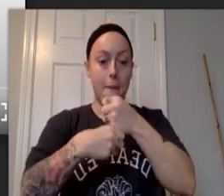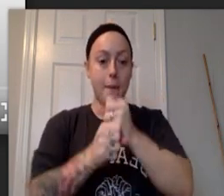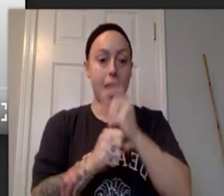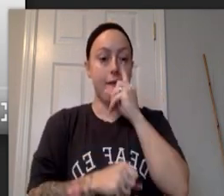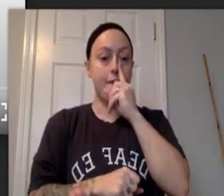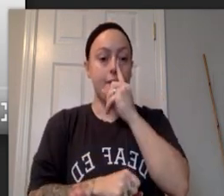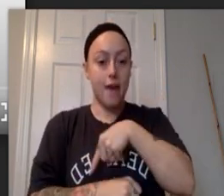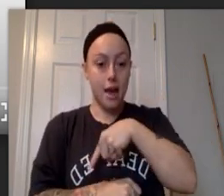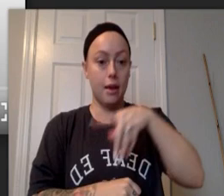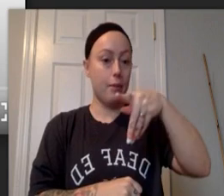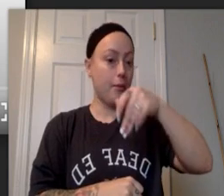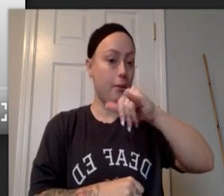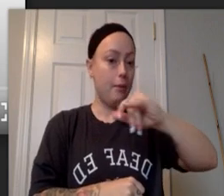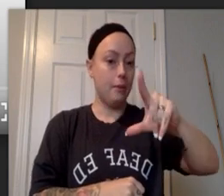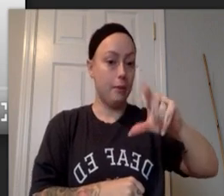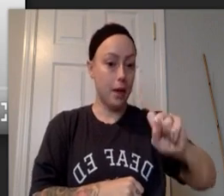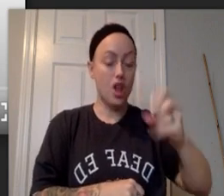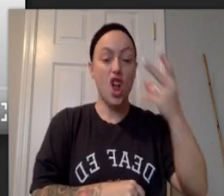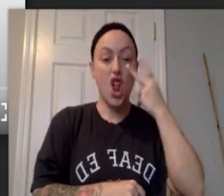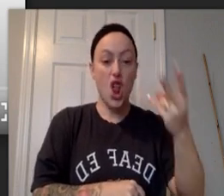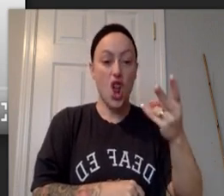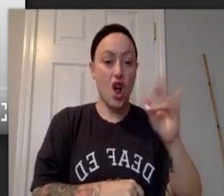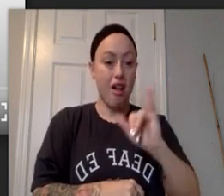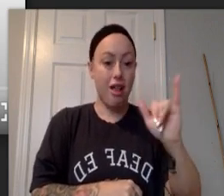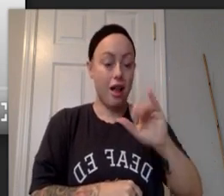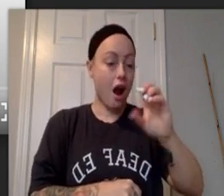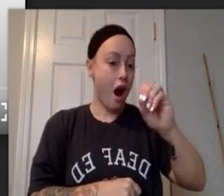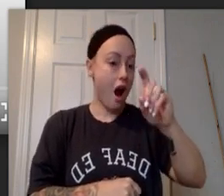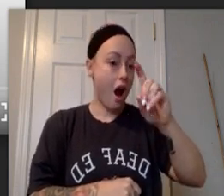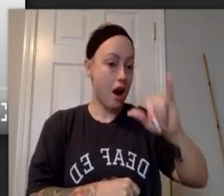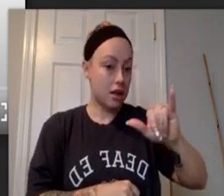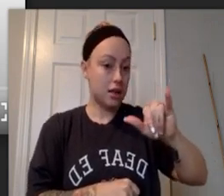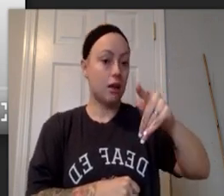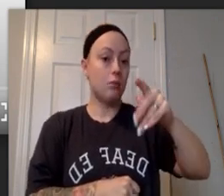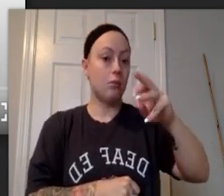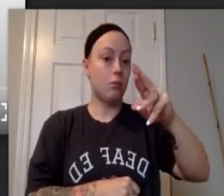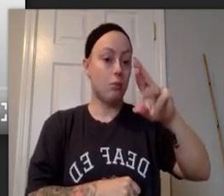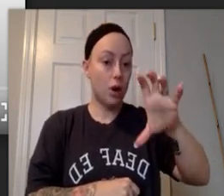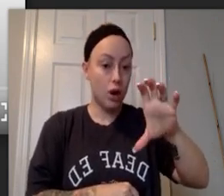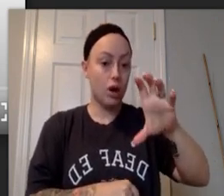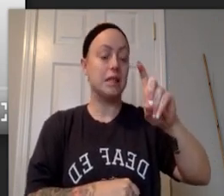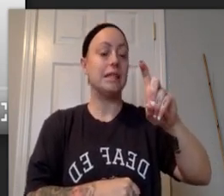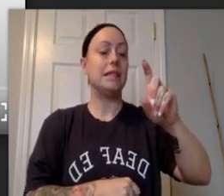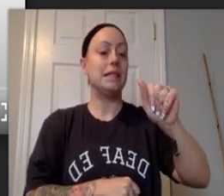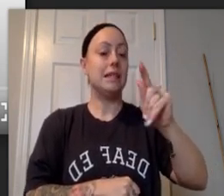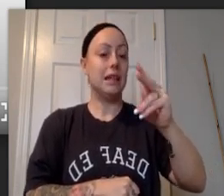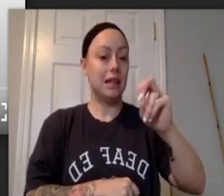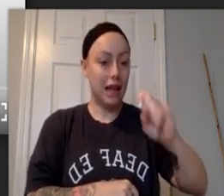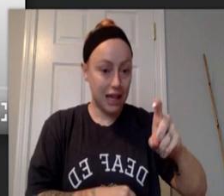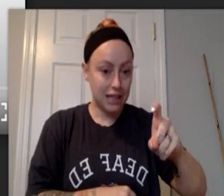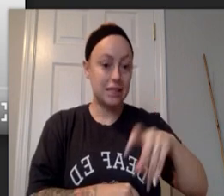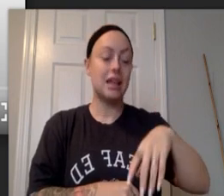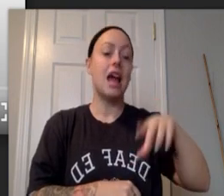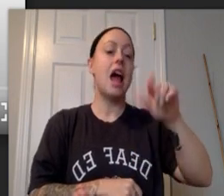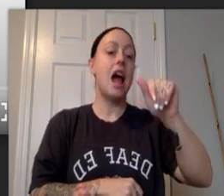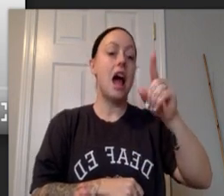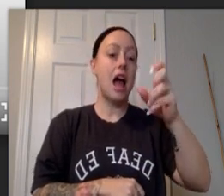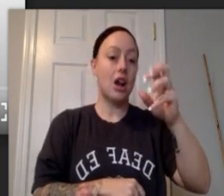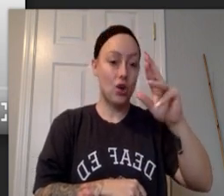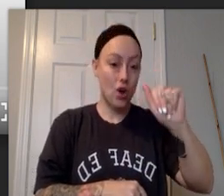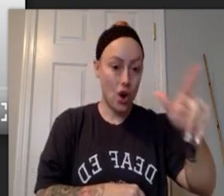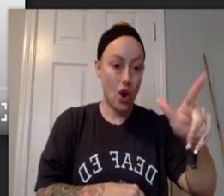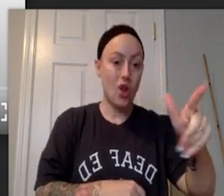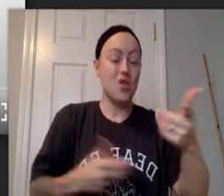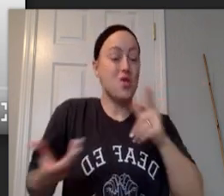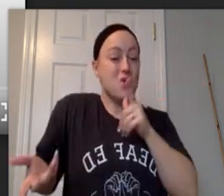like oxys, that look like Percocet, that look like Xanax, Adderall, Tylenol. Who knows? And so